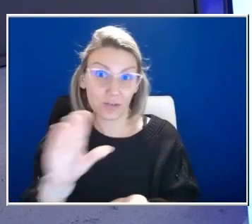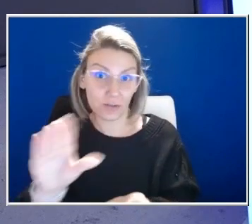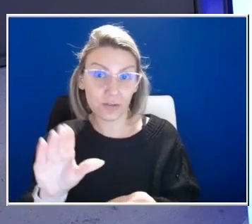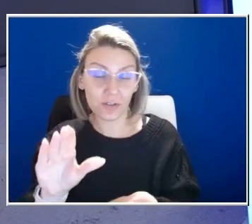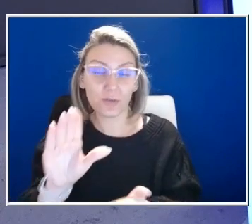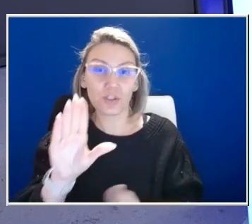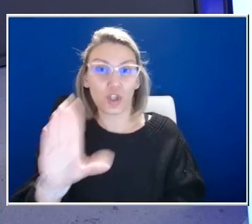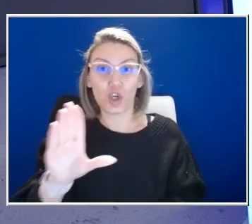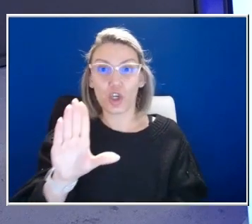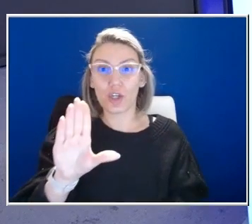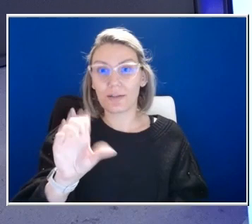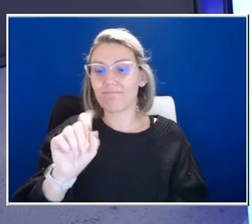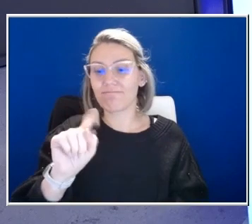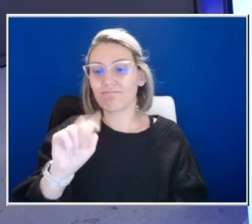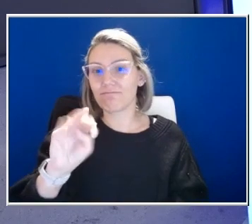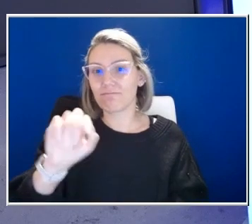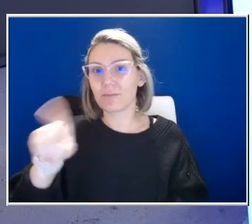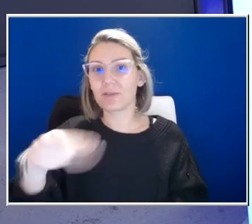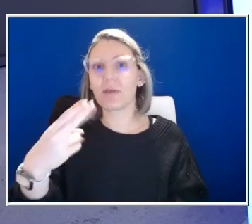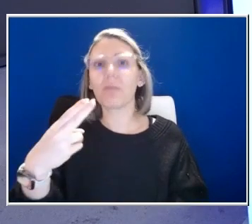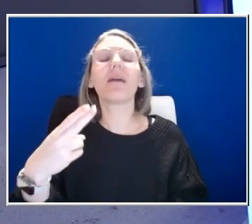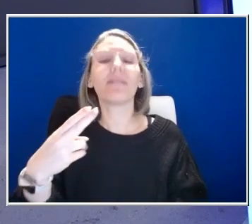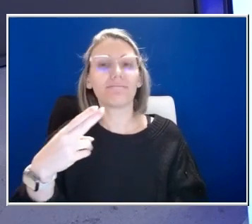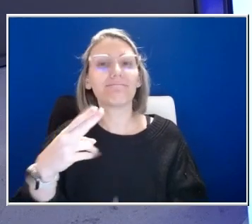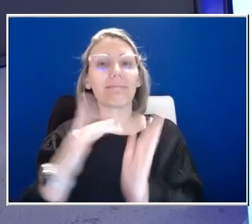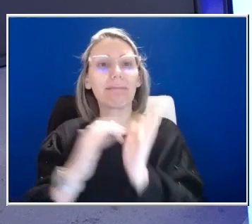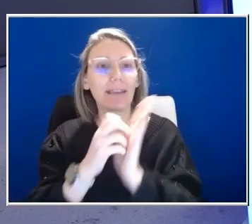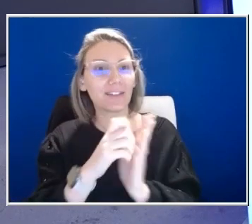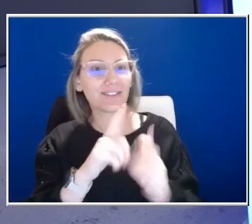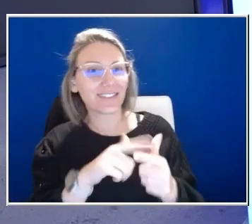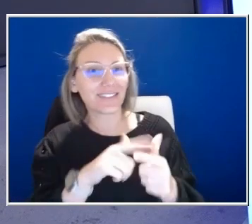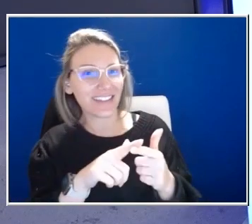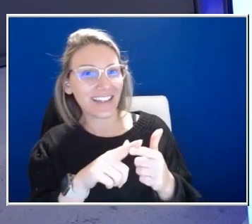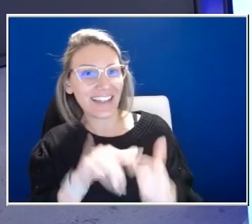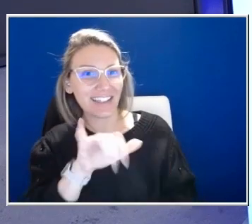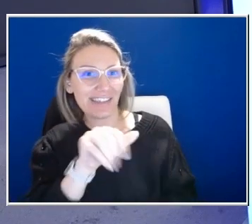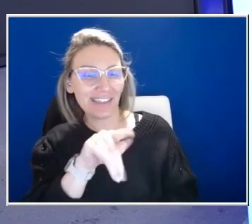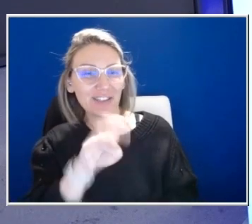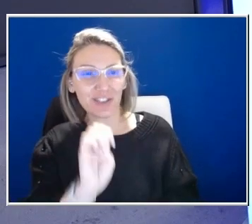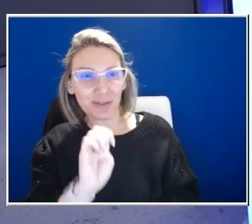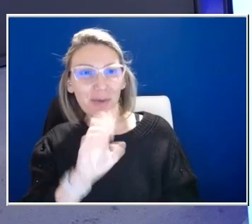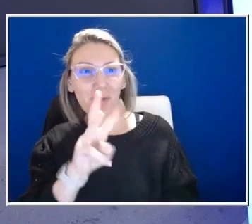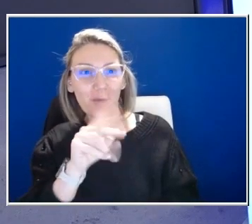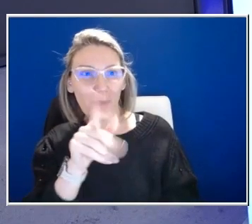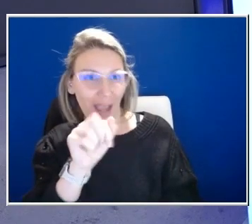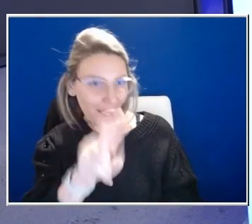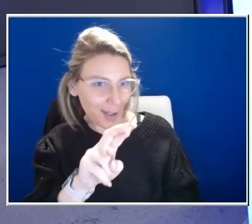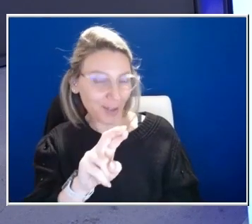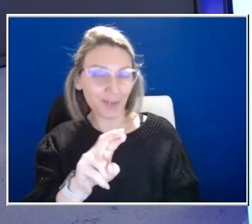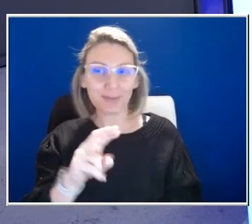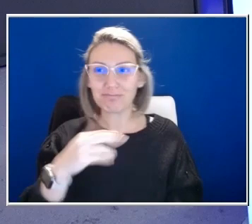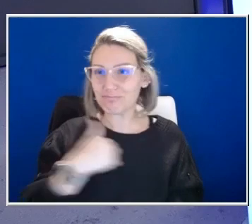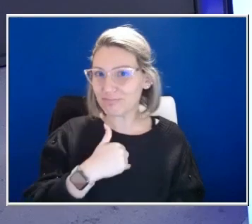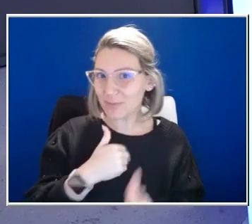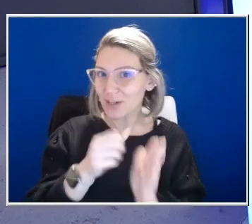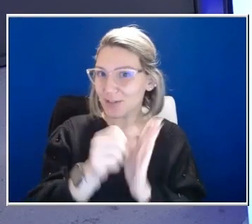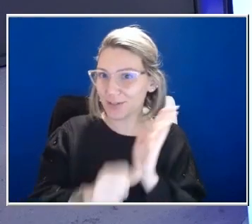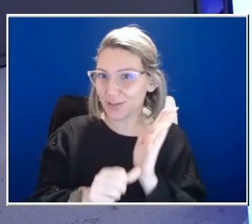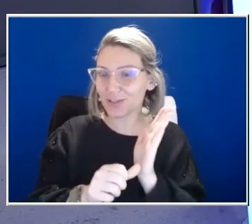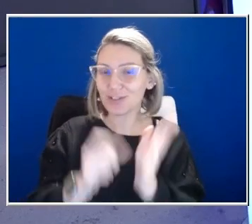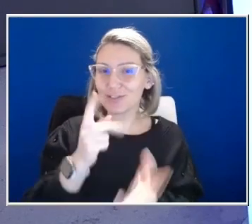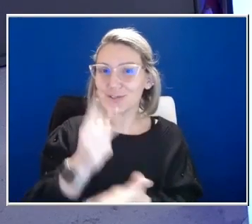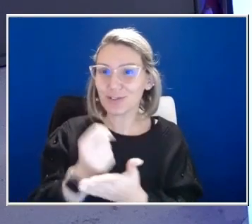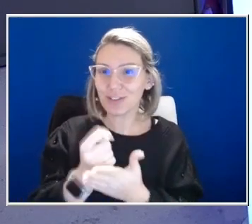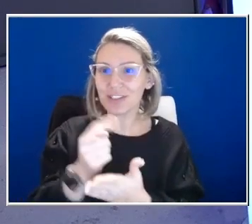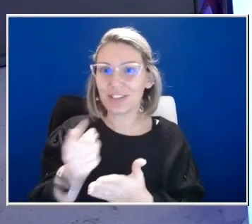cancer, so we're going to talk about that. Okay. Okay, and then Dr. Jamie Wagner, breast surgeon, who helped treat Yolanda's breast cancer. I know she's very